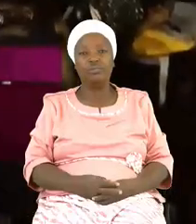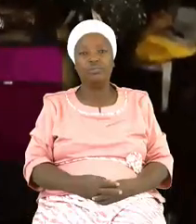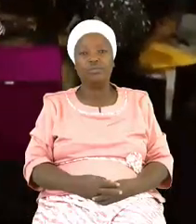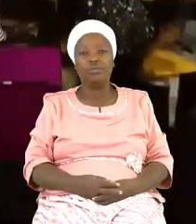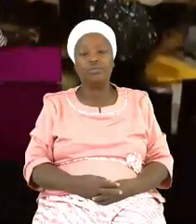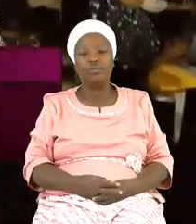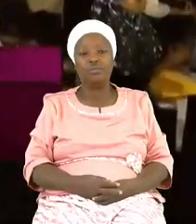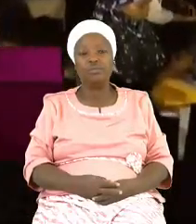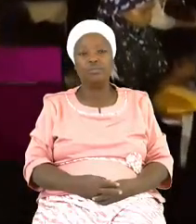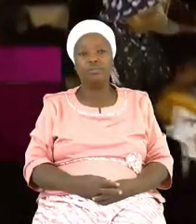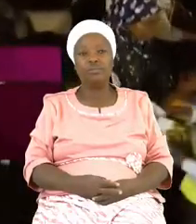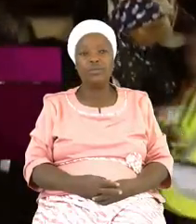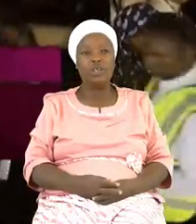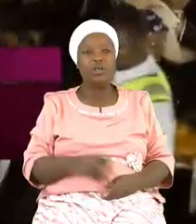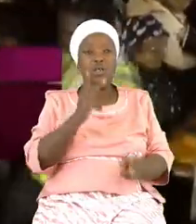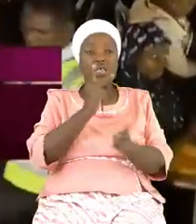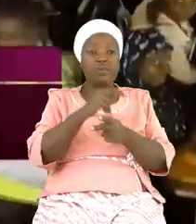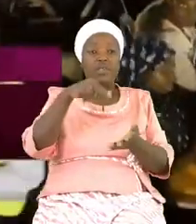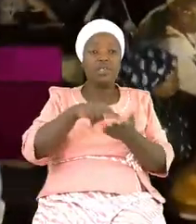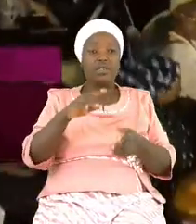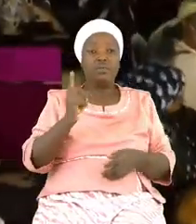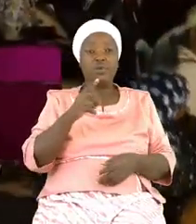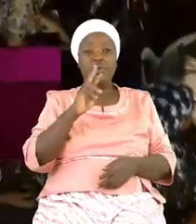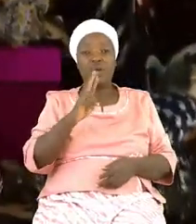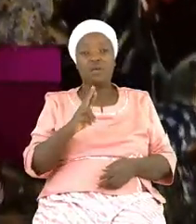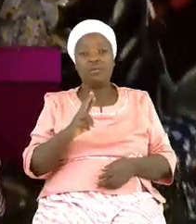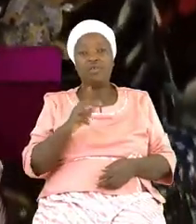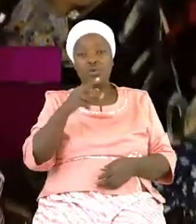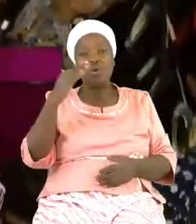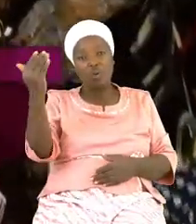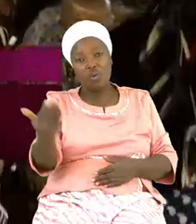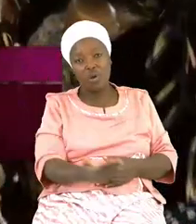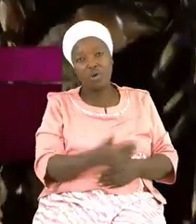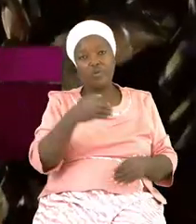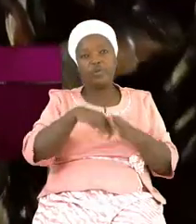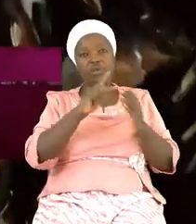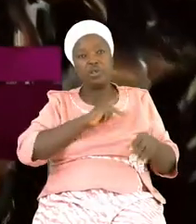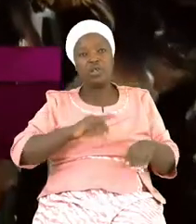Remain standing where you are. You are welcome into the kingdom of God.